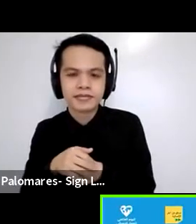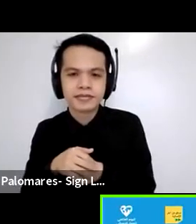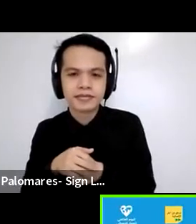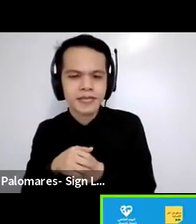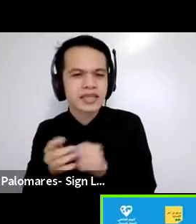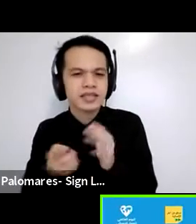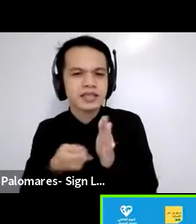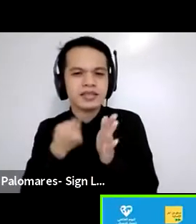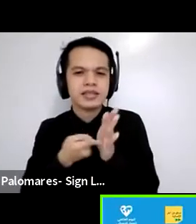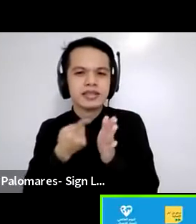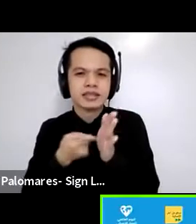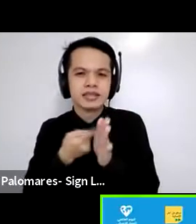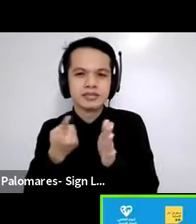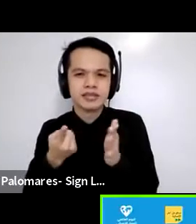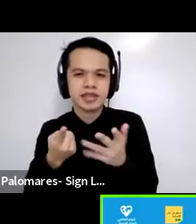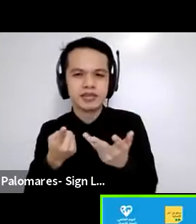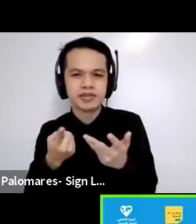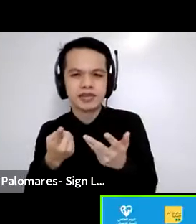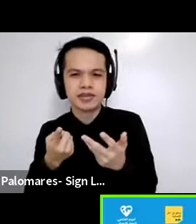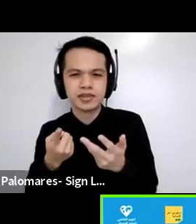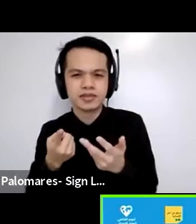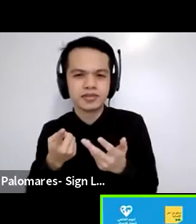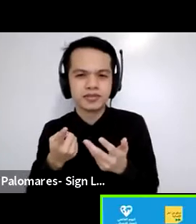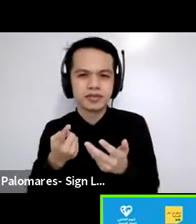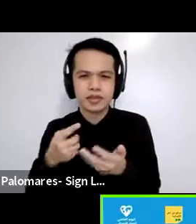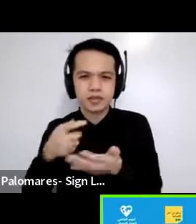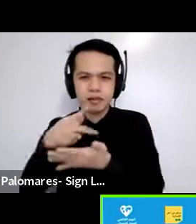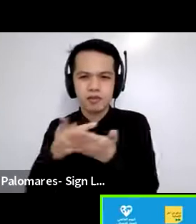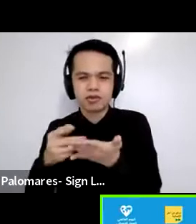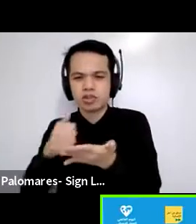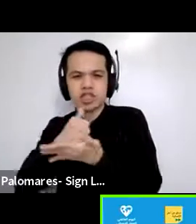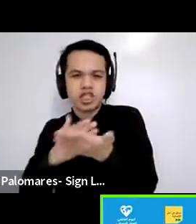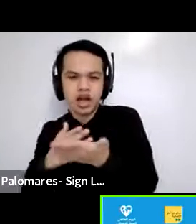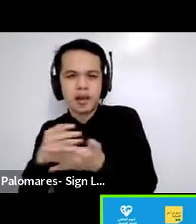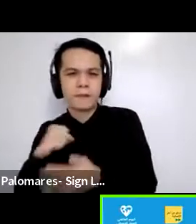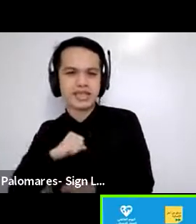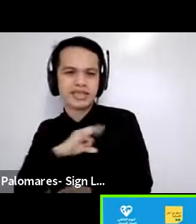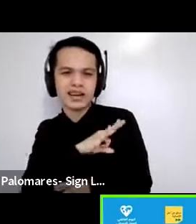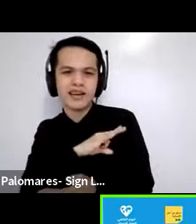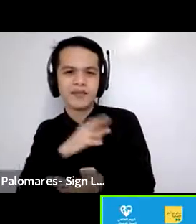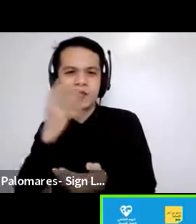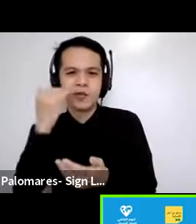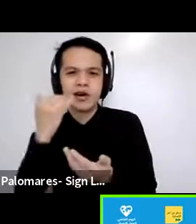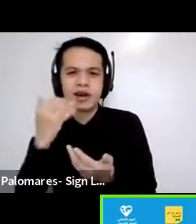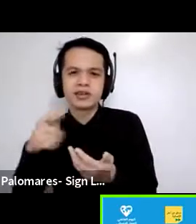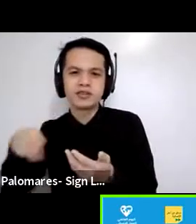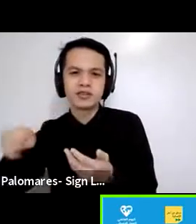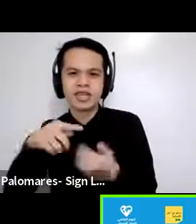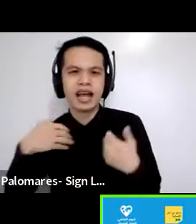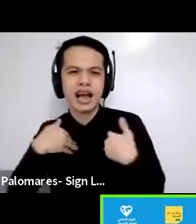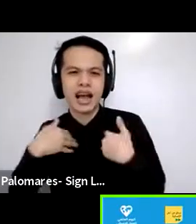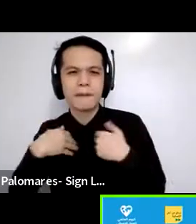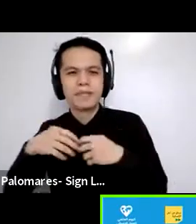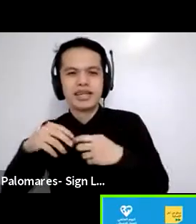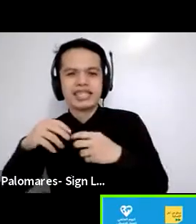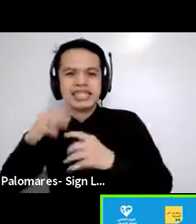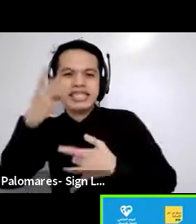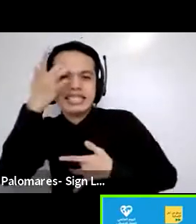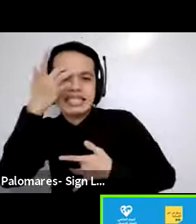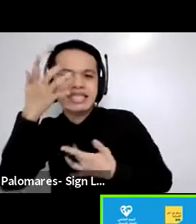Sometimes there can be a reluctance on the part of some of the staff because they have comorbidities or